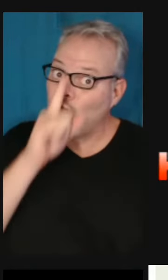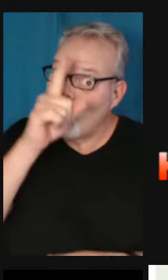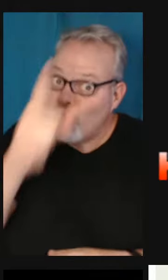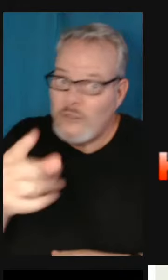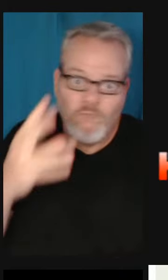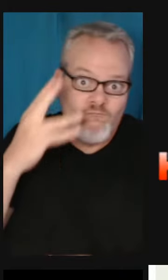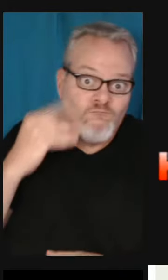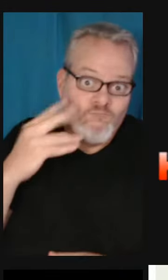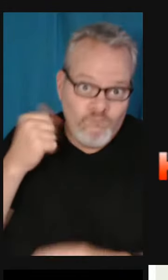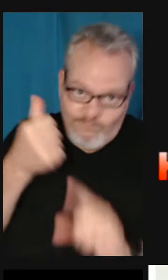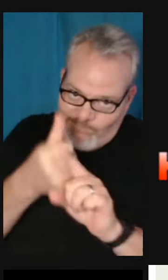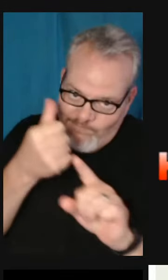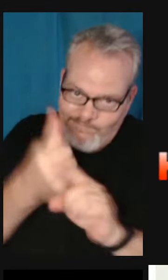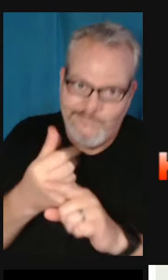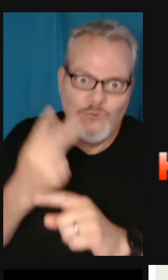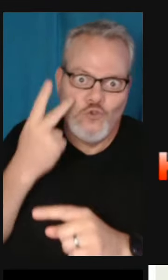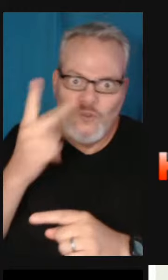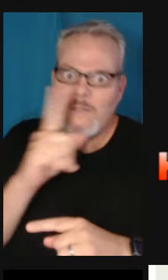experiencing it firsthand.